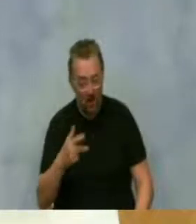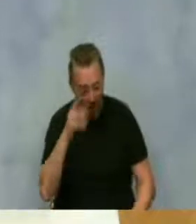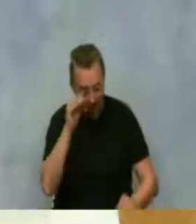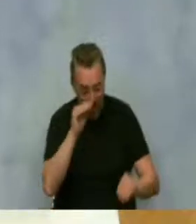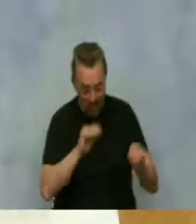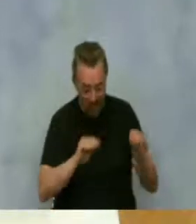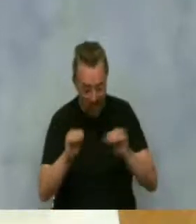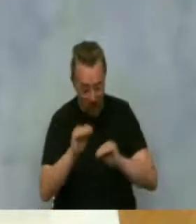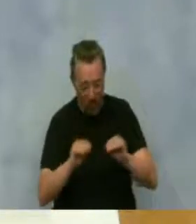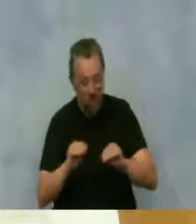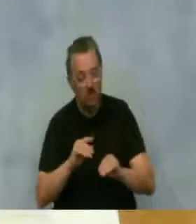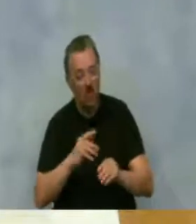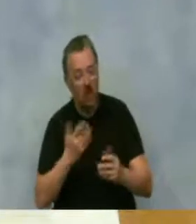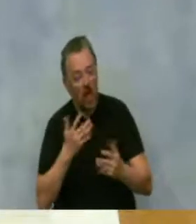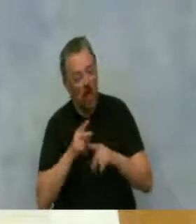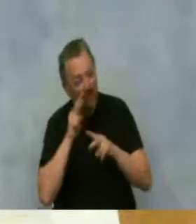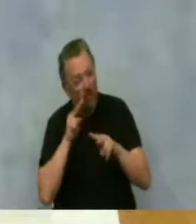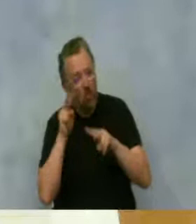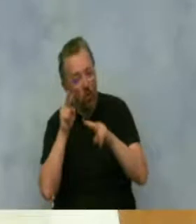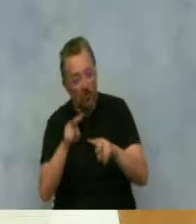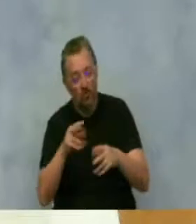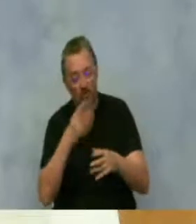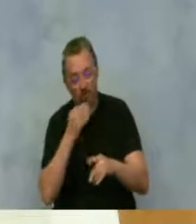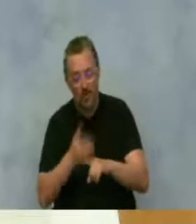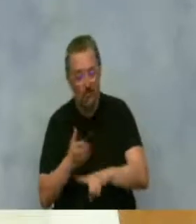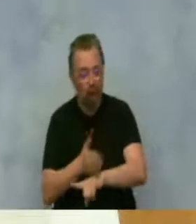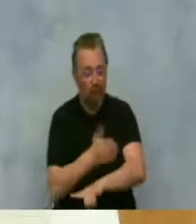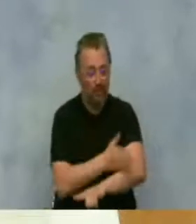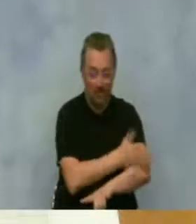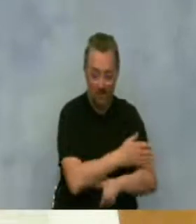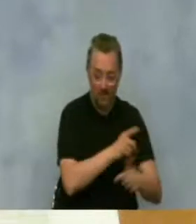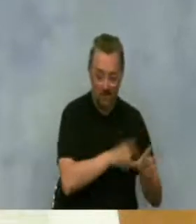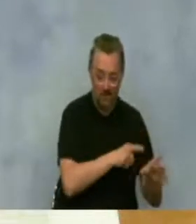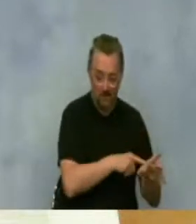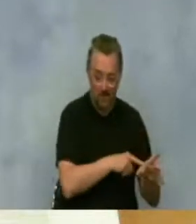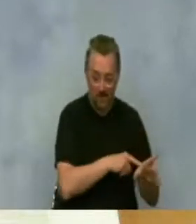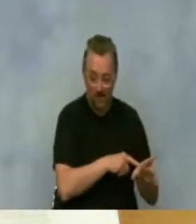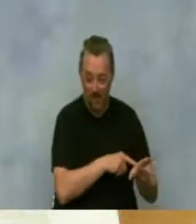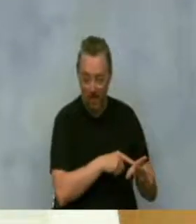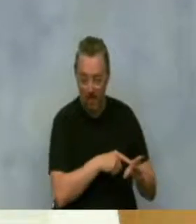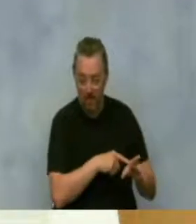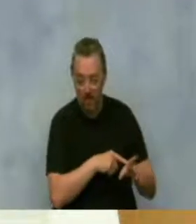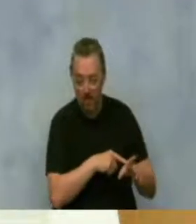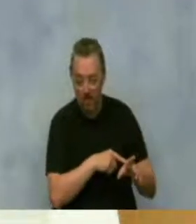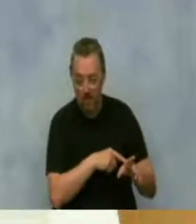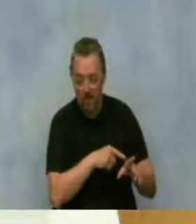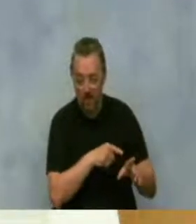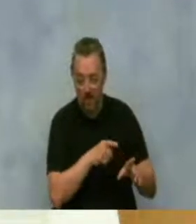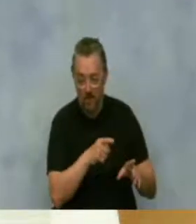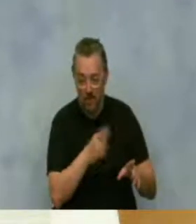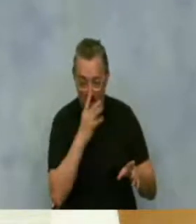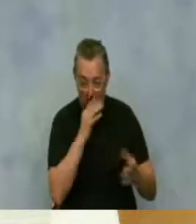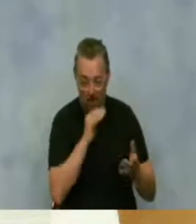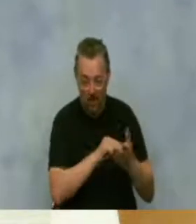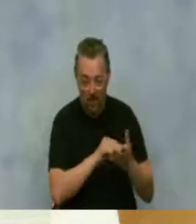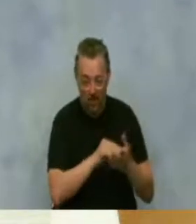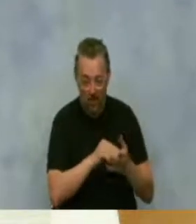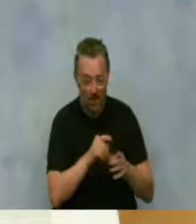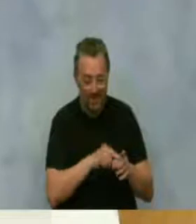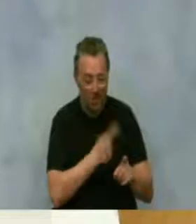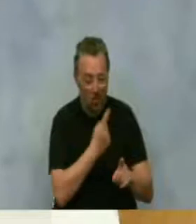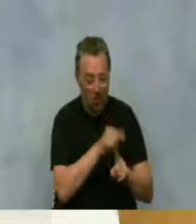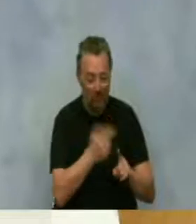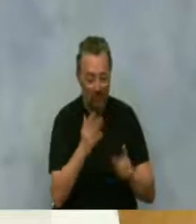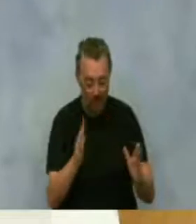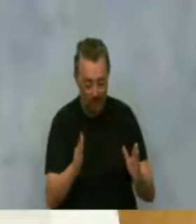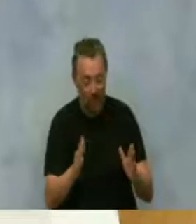for the previous years, and assumptions have also been made in relation to years 1 to 5 of the plan, in line with